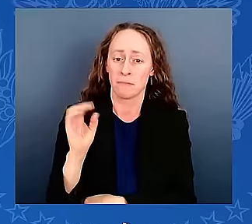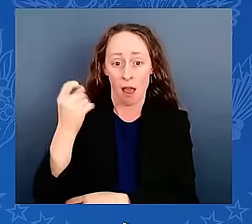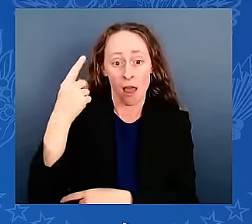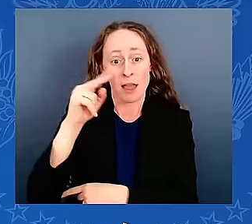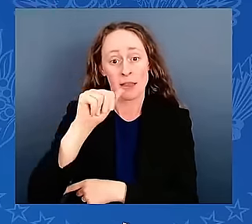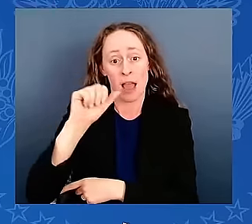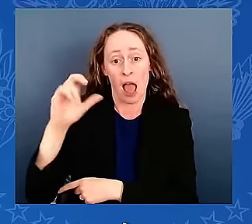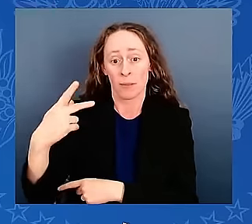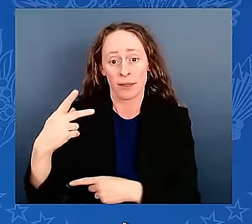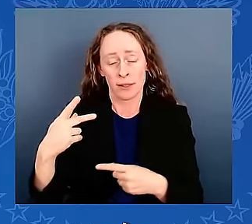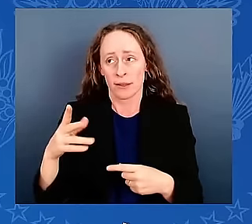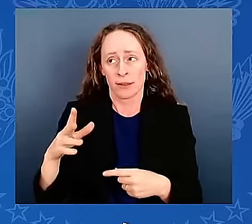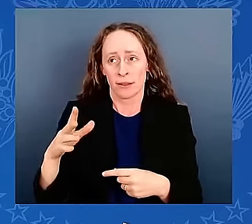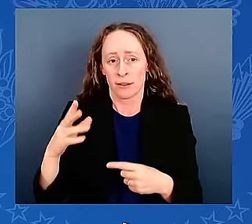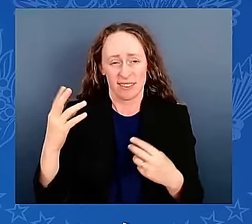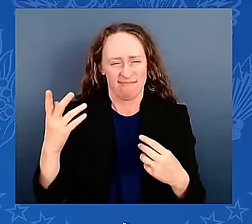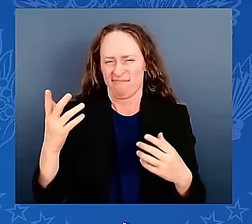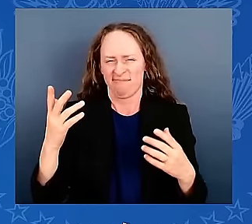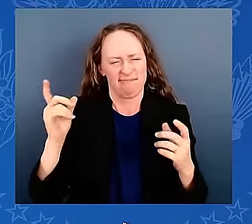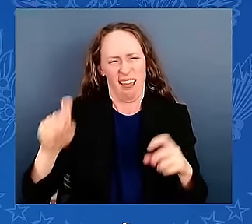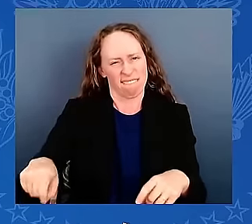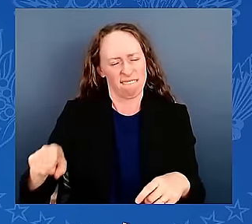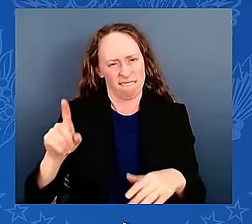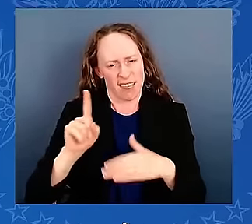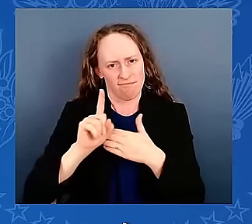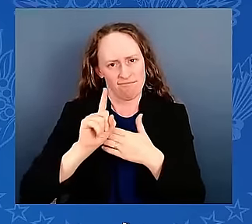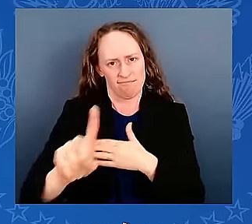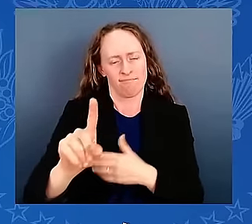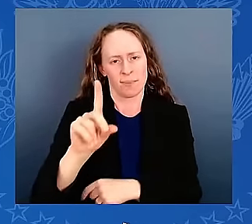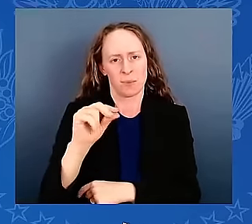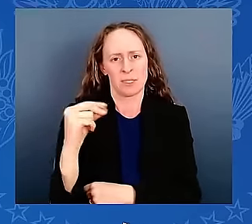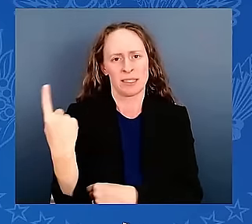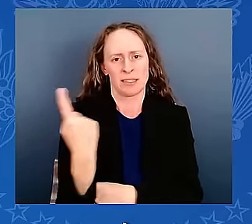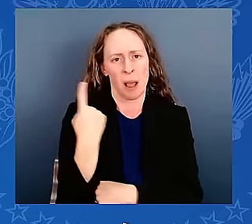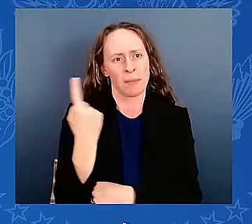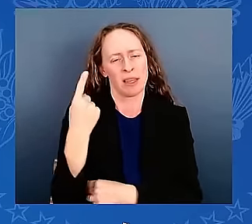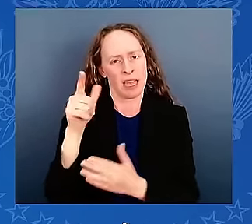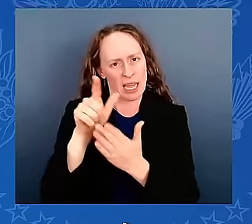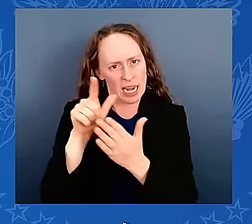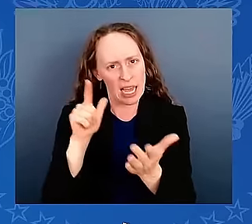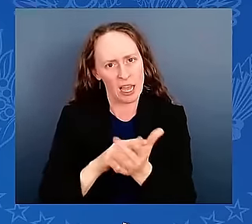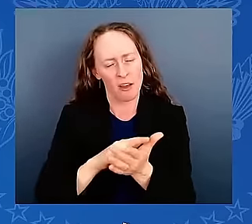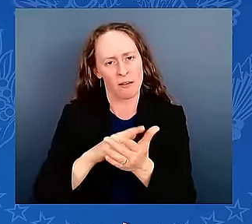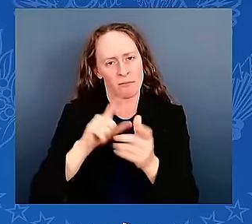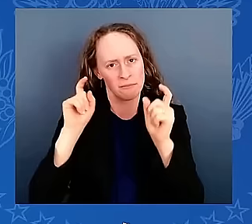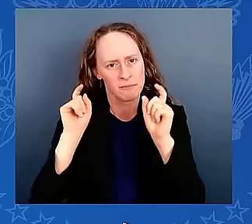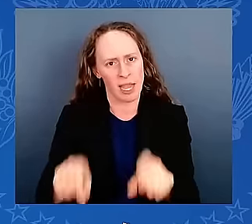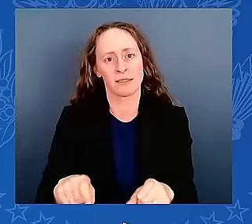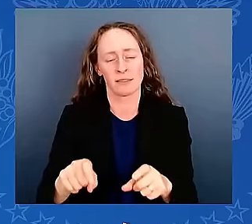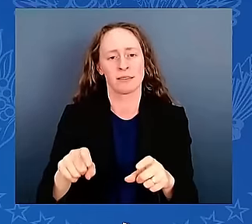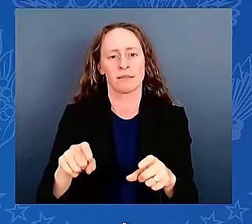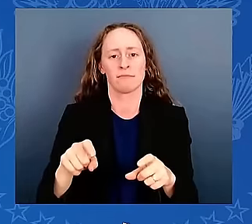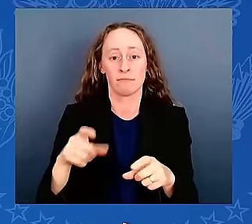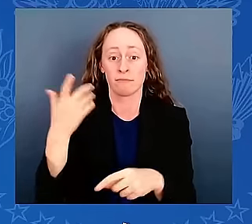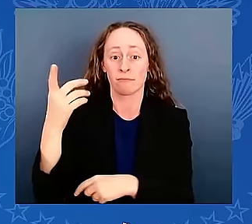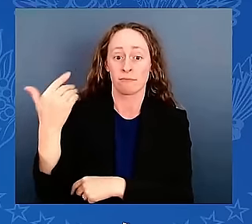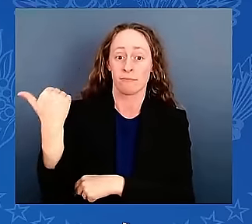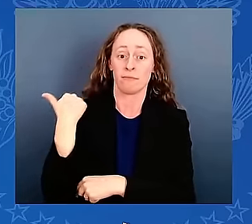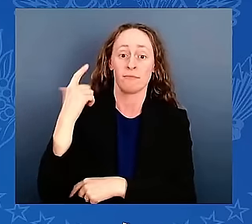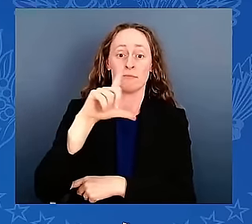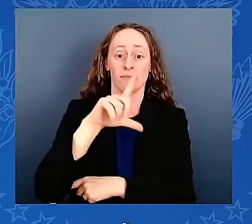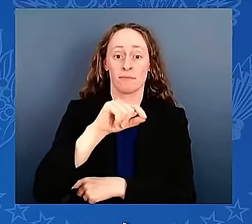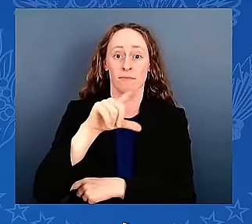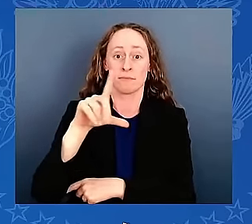In 2020, our community worked together to empower one another, reminding each other that we have the ability